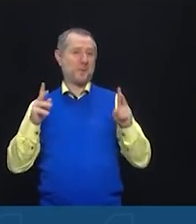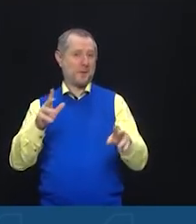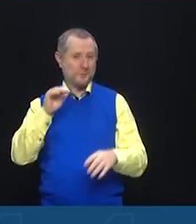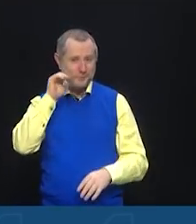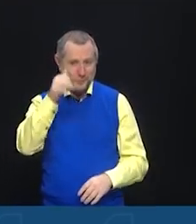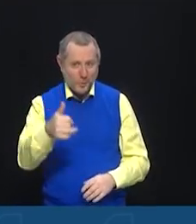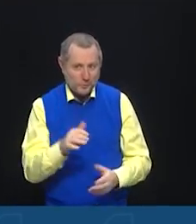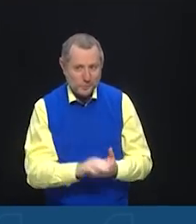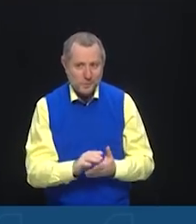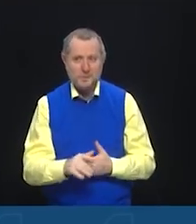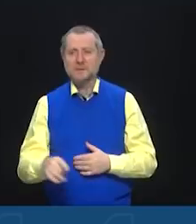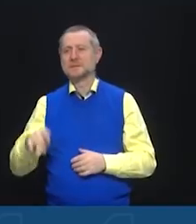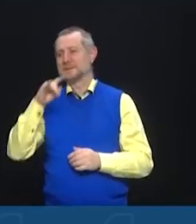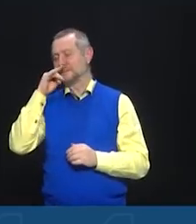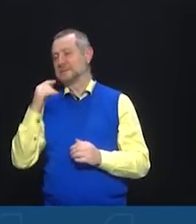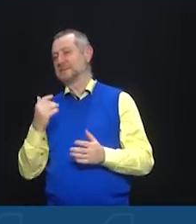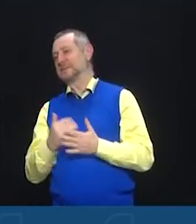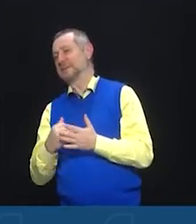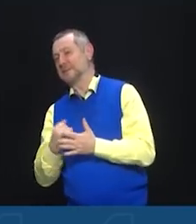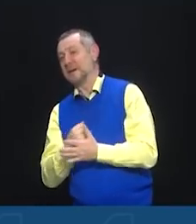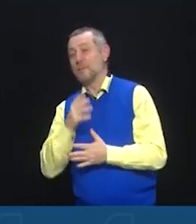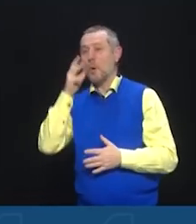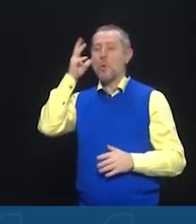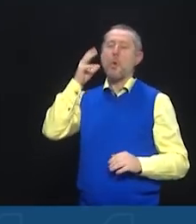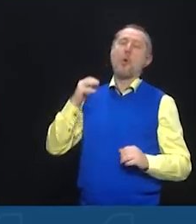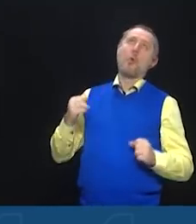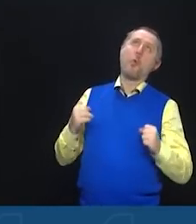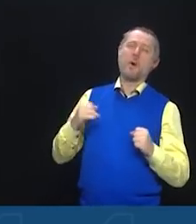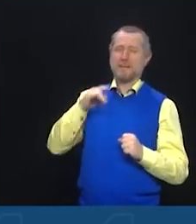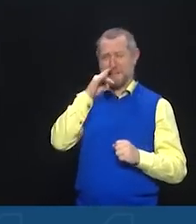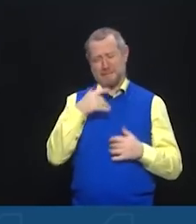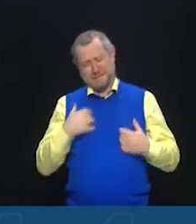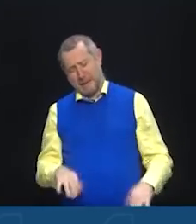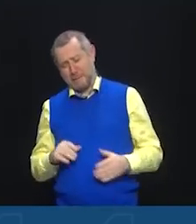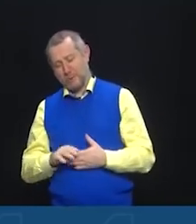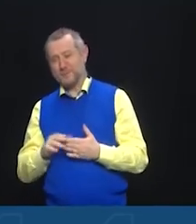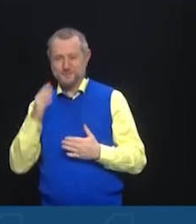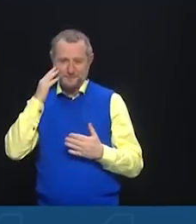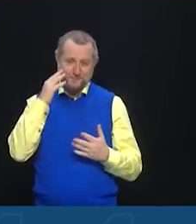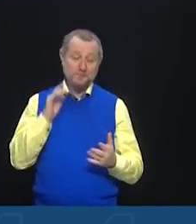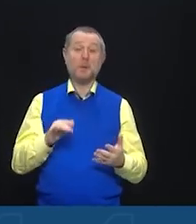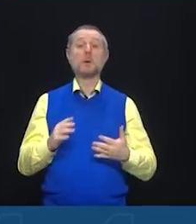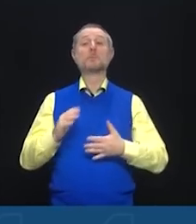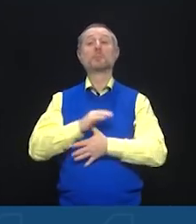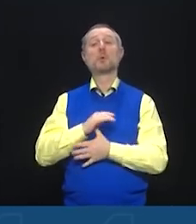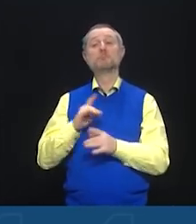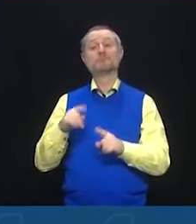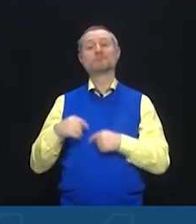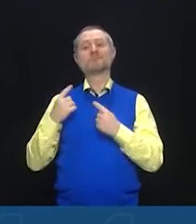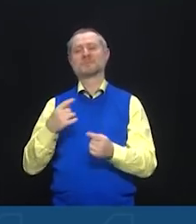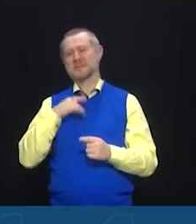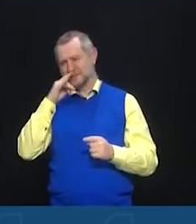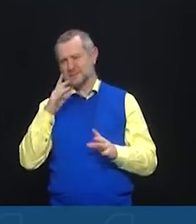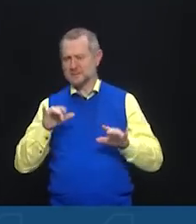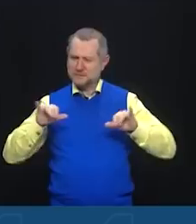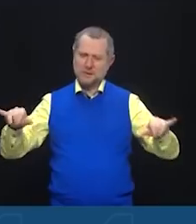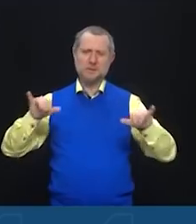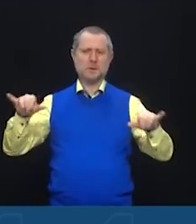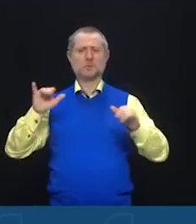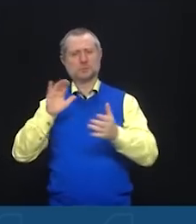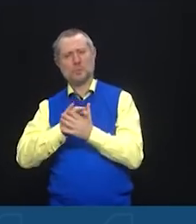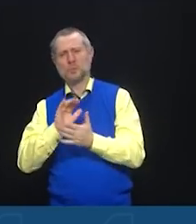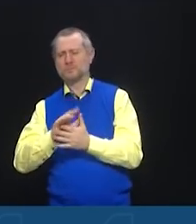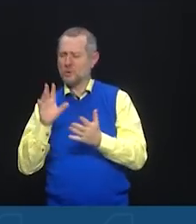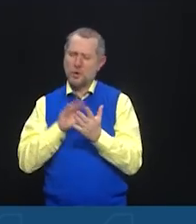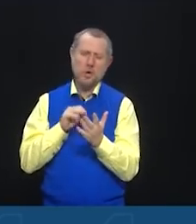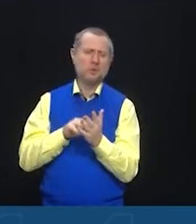kids, the break is about to end. And so our priority has been keeping kids in school so there's no disruption, and